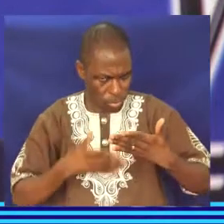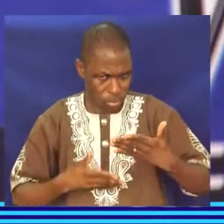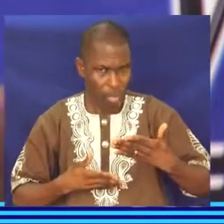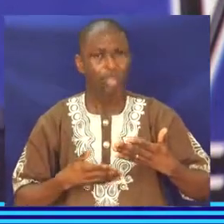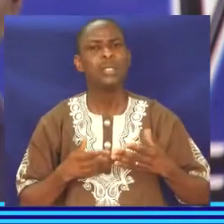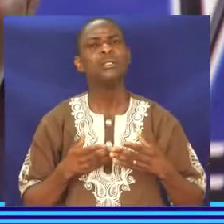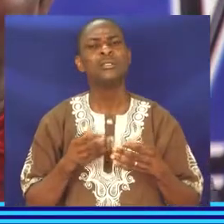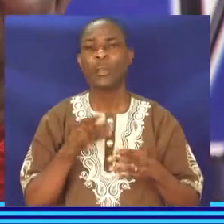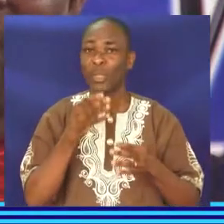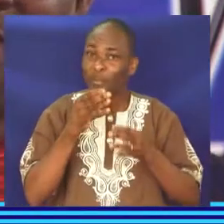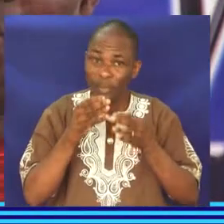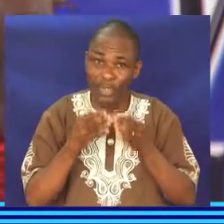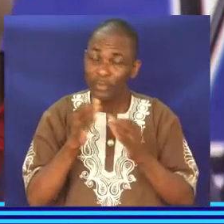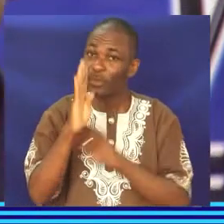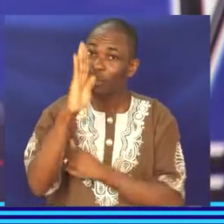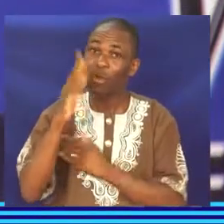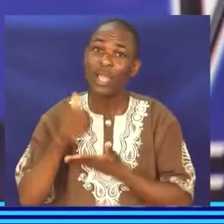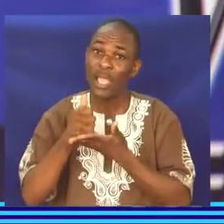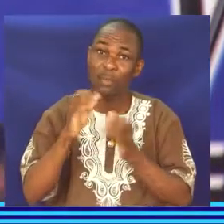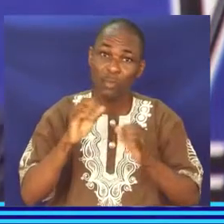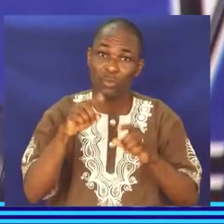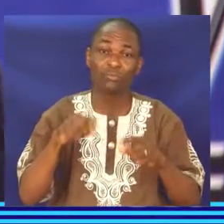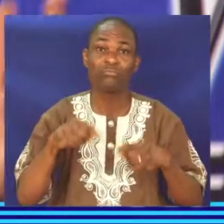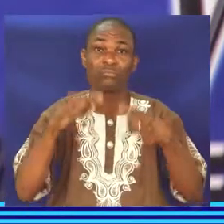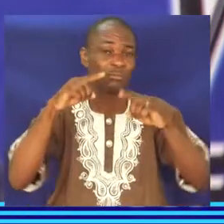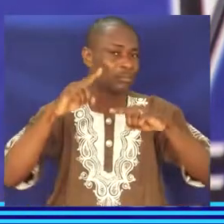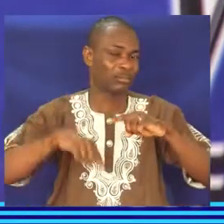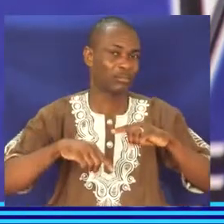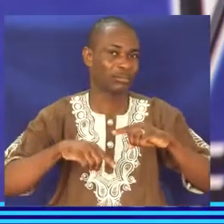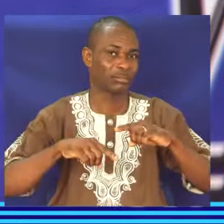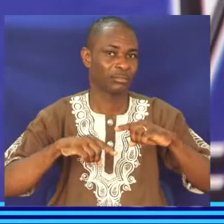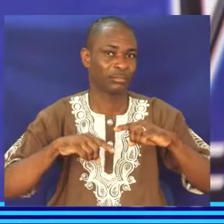wura hin na sefo nyina no se onyankopon a memu a enye ye